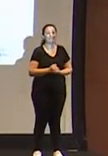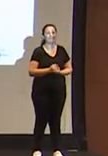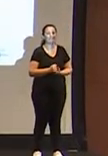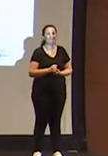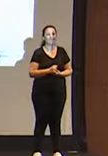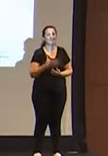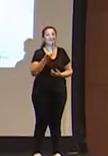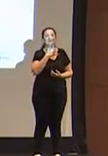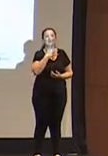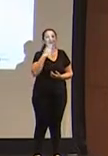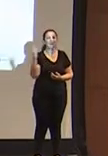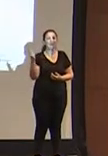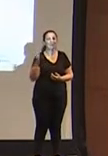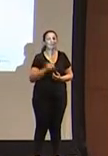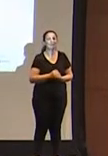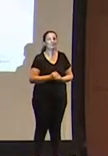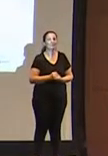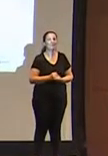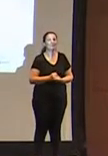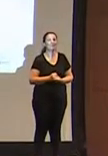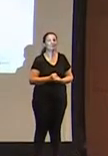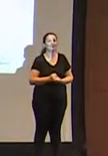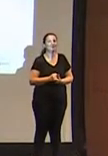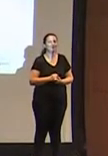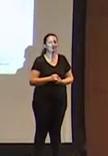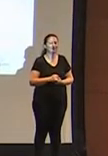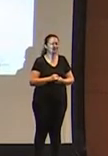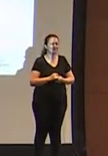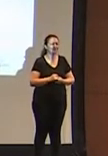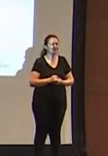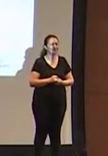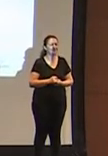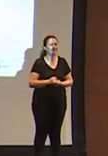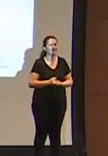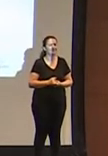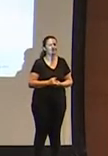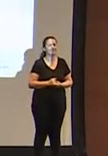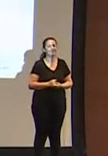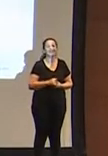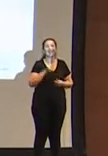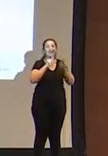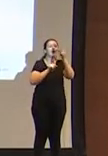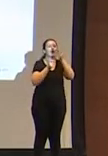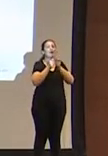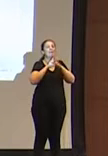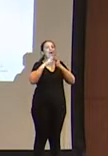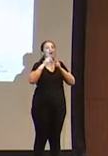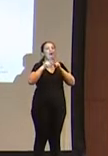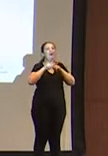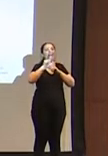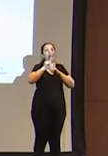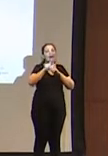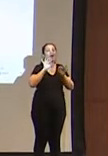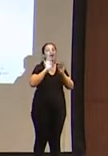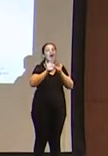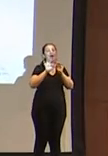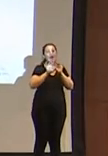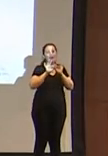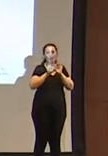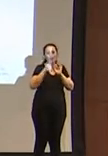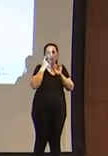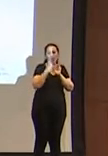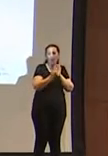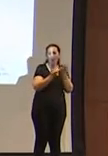please go ahead thank you very much for your talk liberal